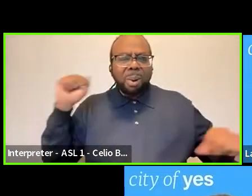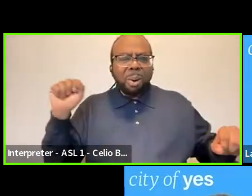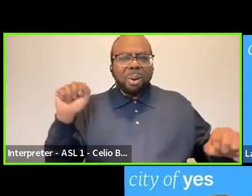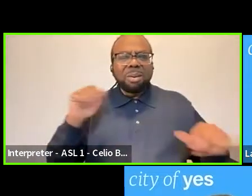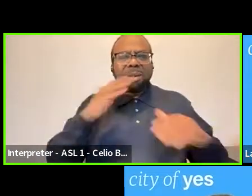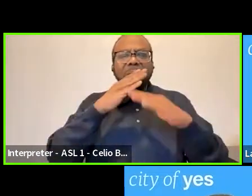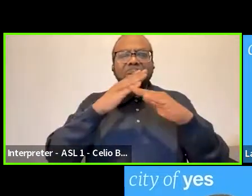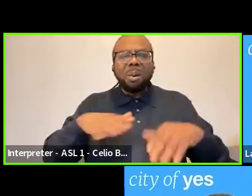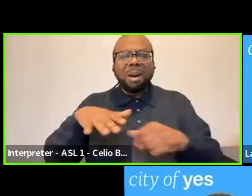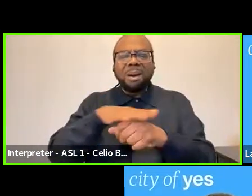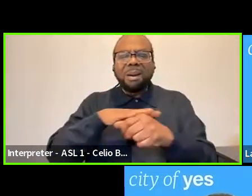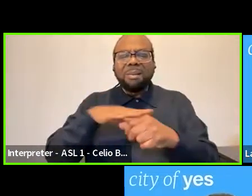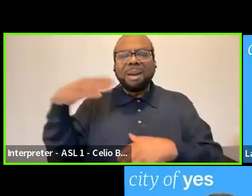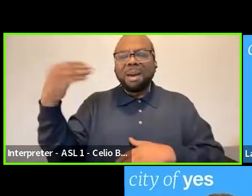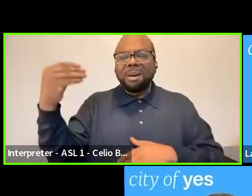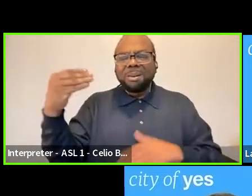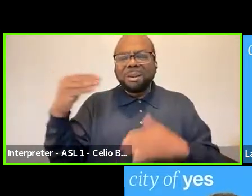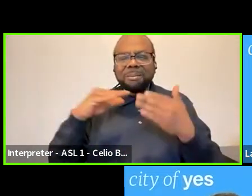uh, outside of the city?